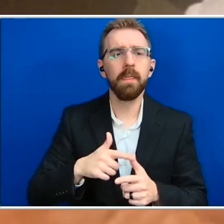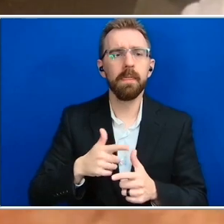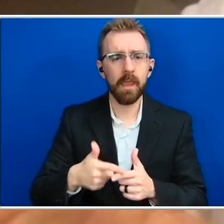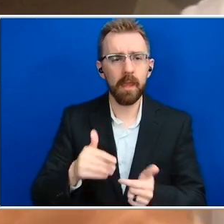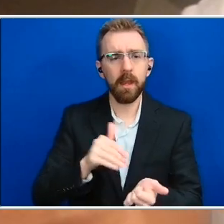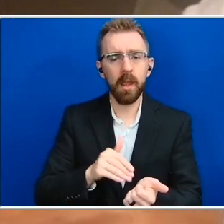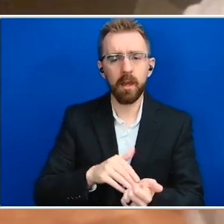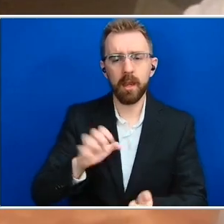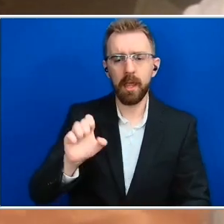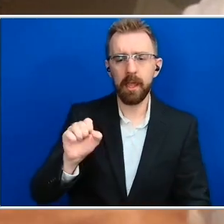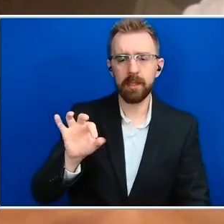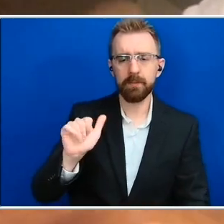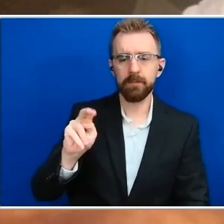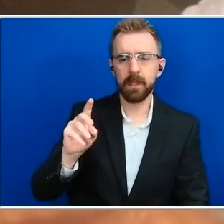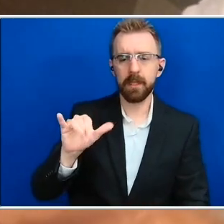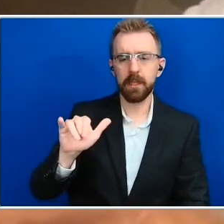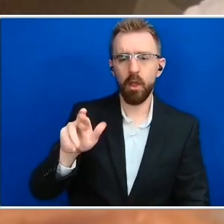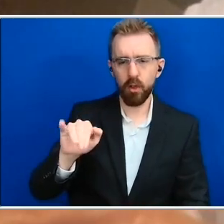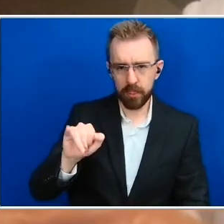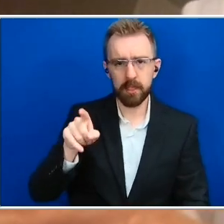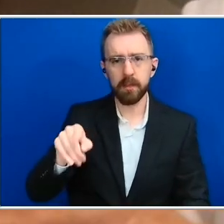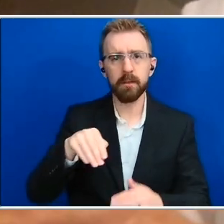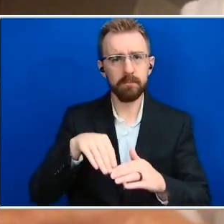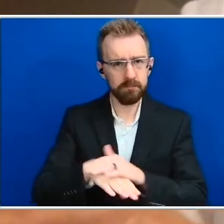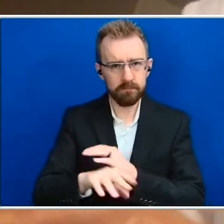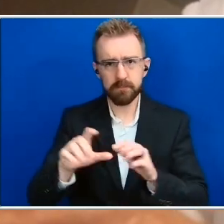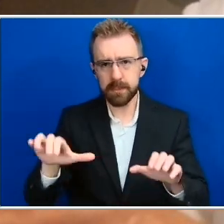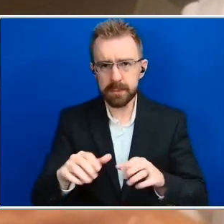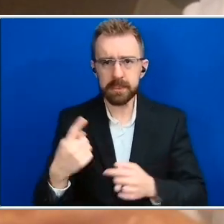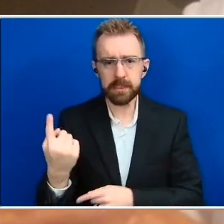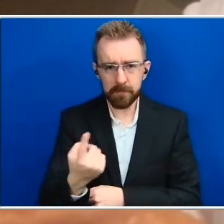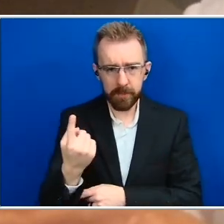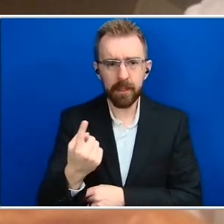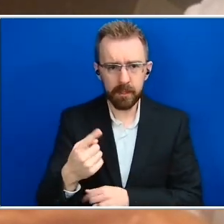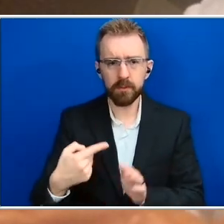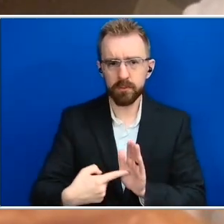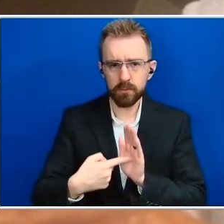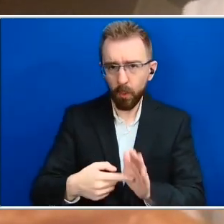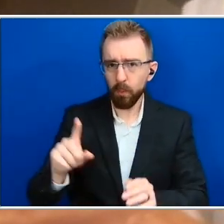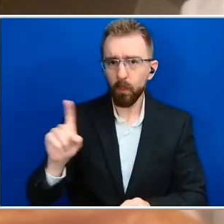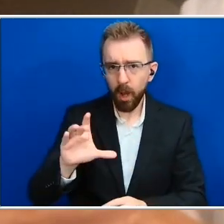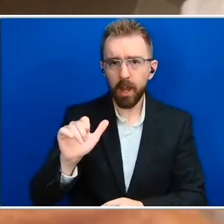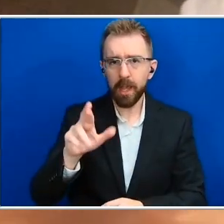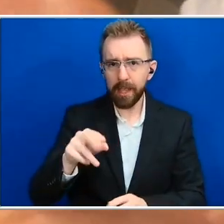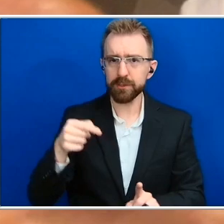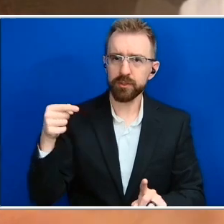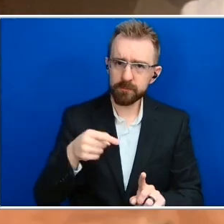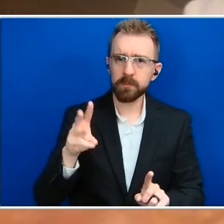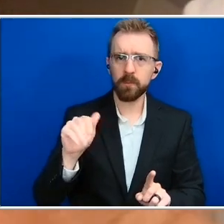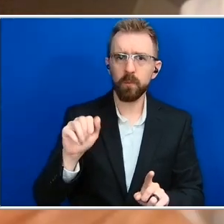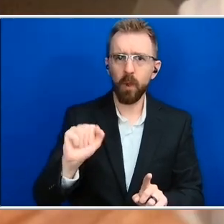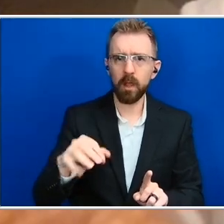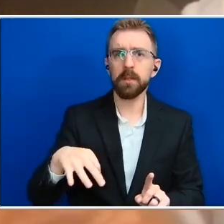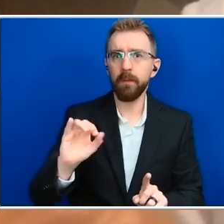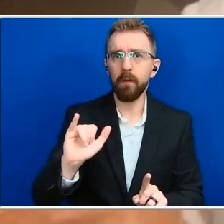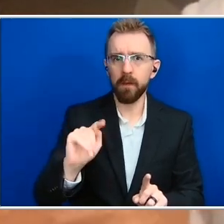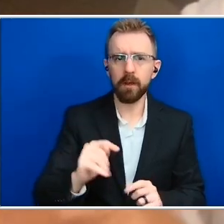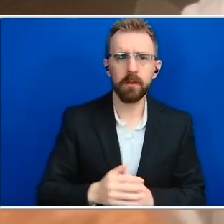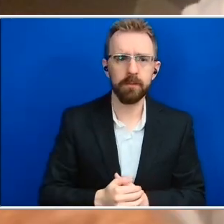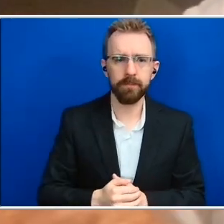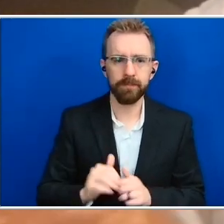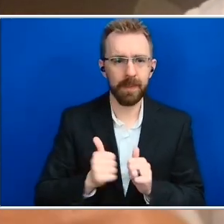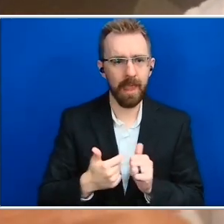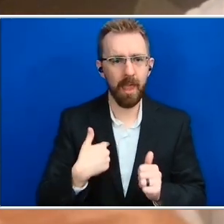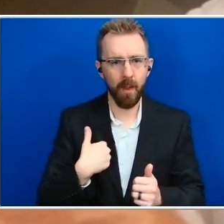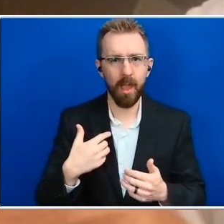Esfandari went in and did something that showed where the cancer was. And that's how I ended up with her,